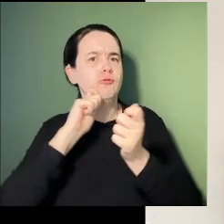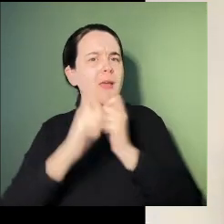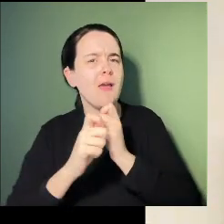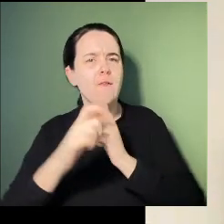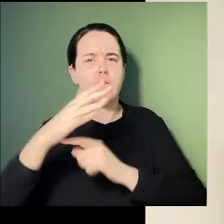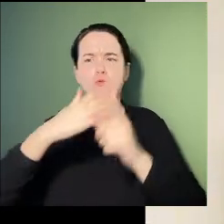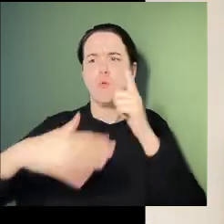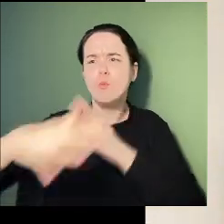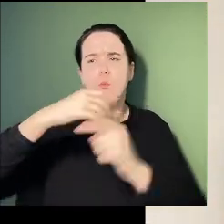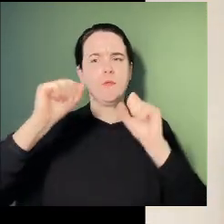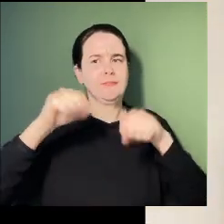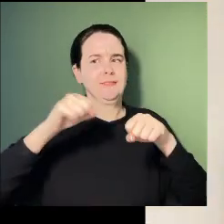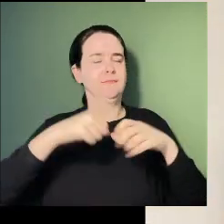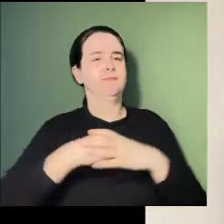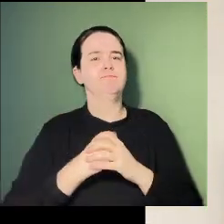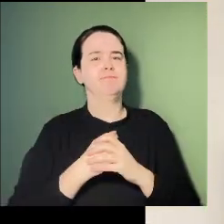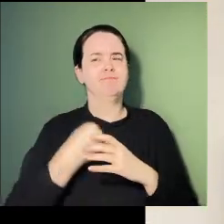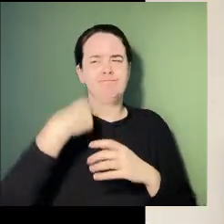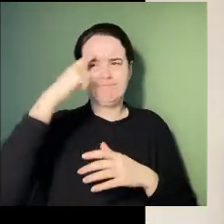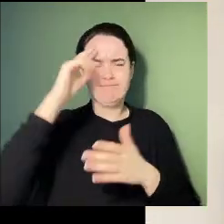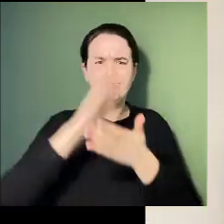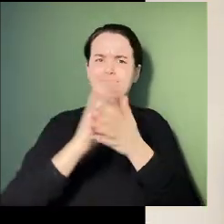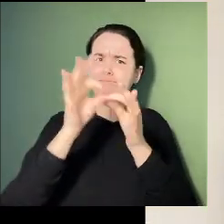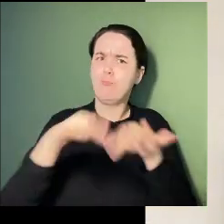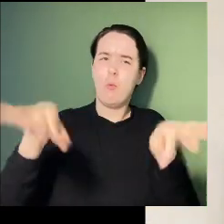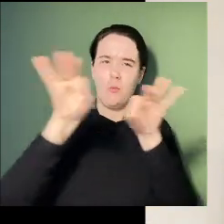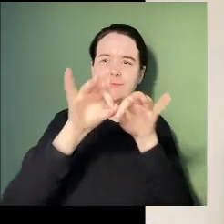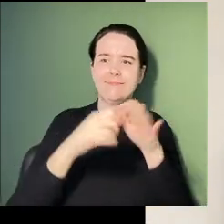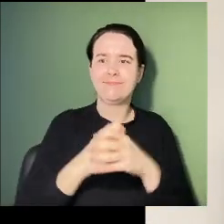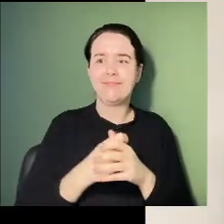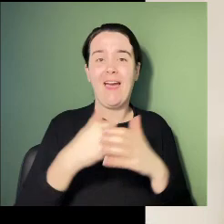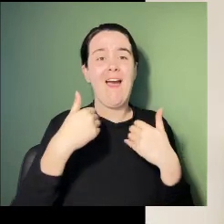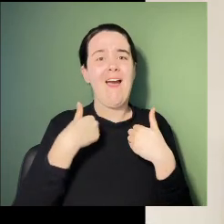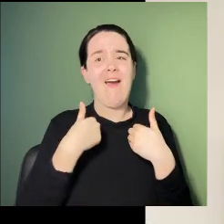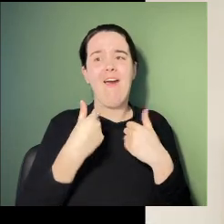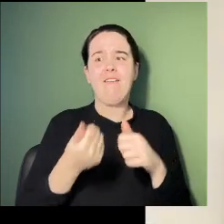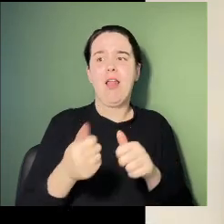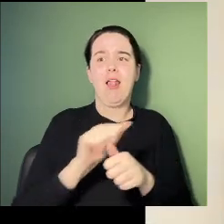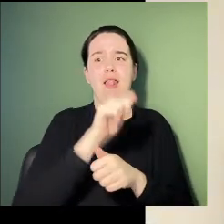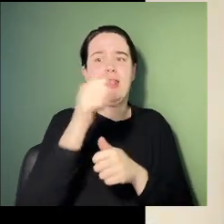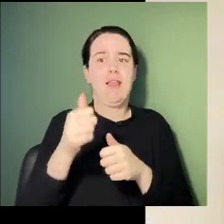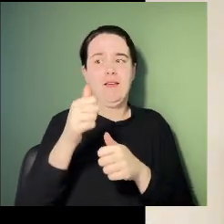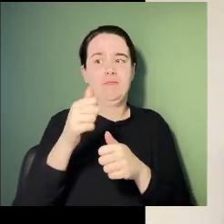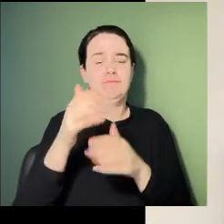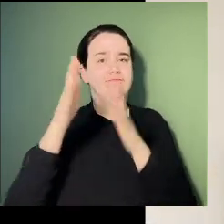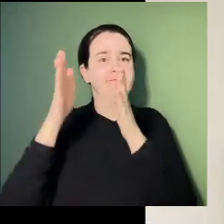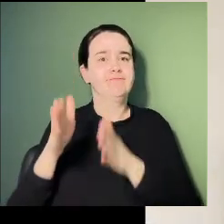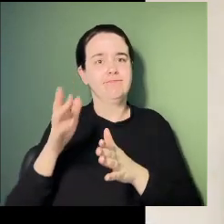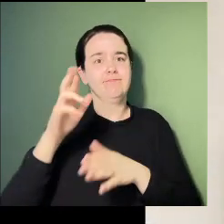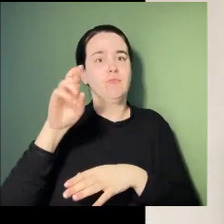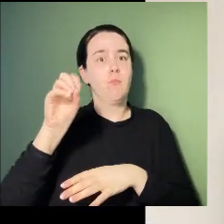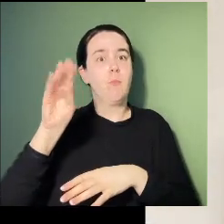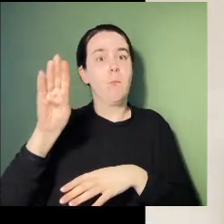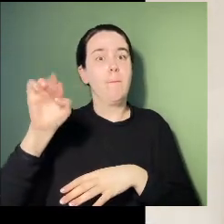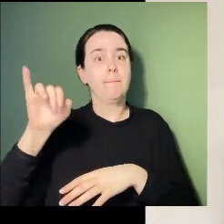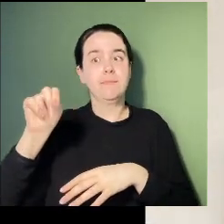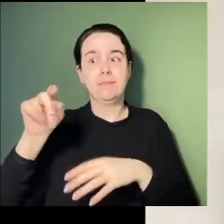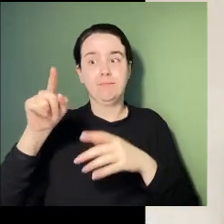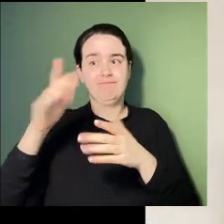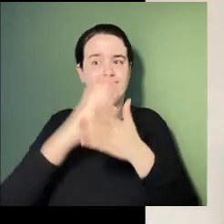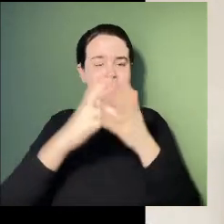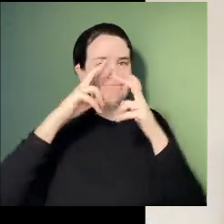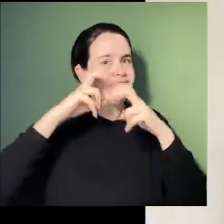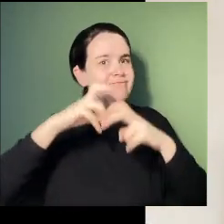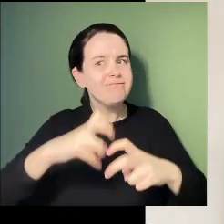great. Robin Pasensi is from My Vote Counts in South Africa. And Robin is a researcher at a